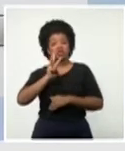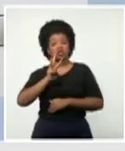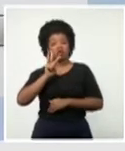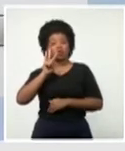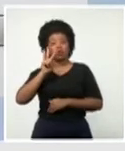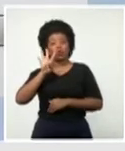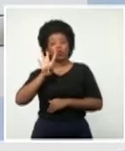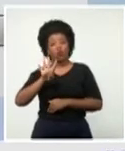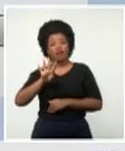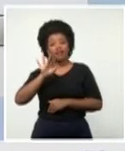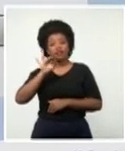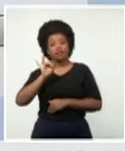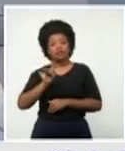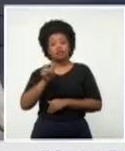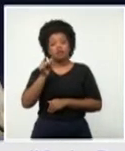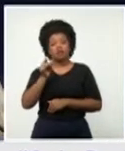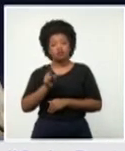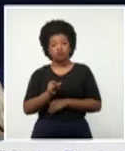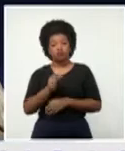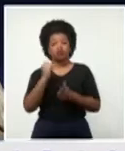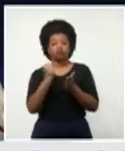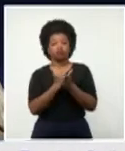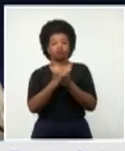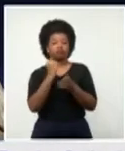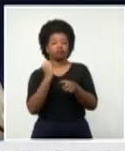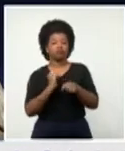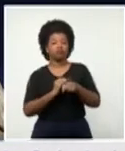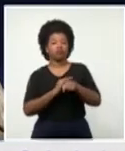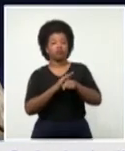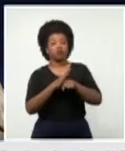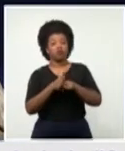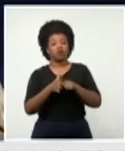2,023,347 diagnosed and confirmed cases